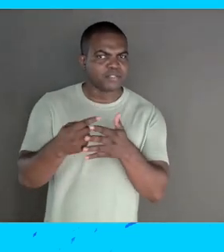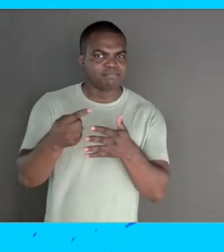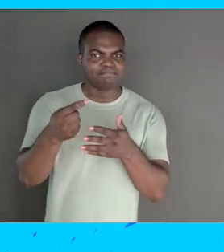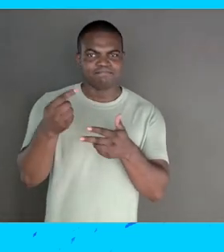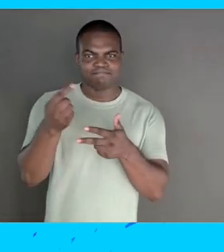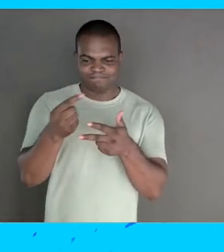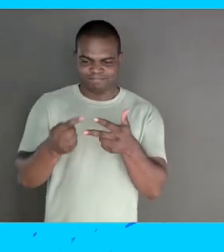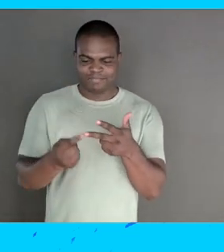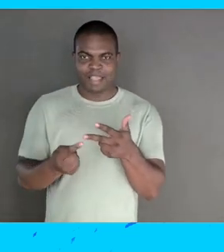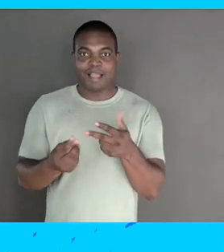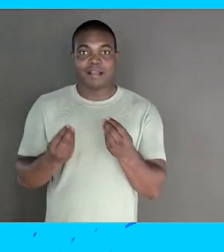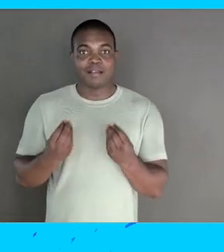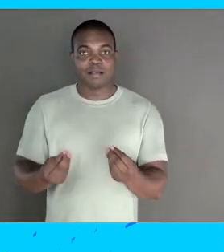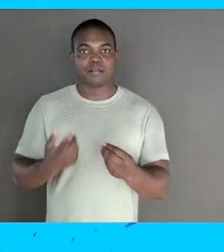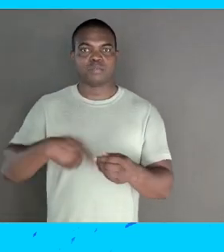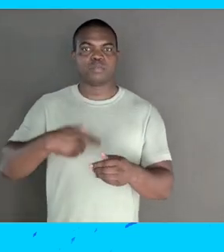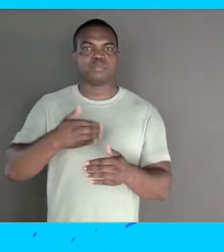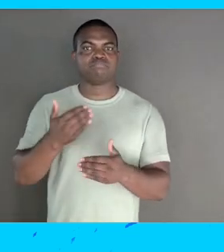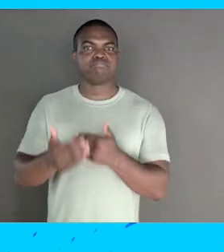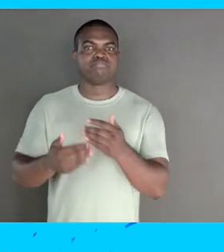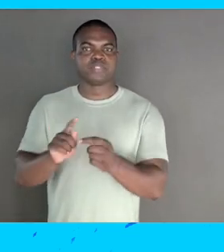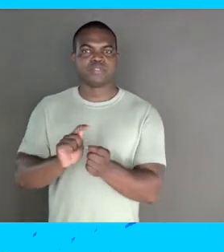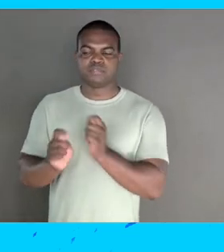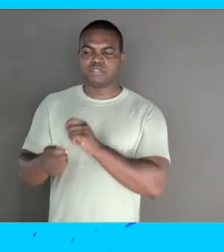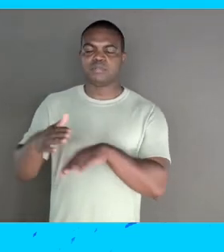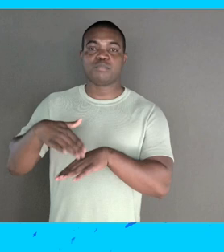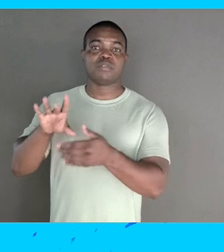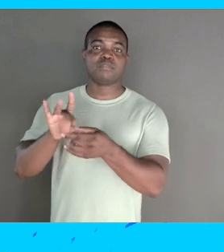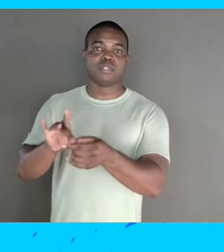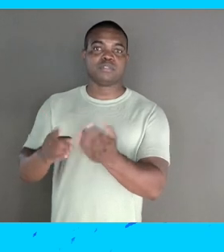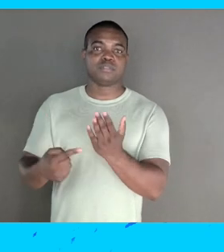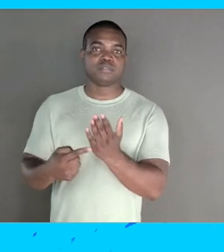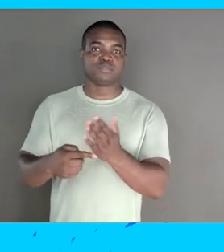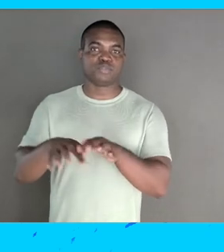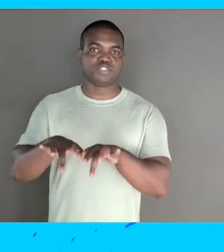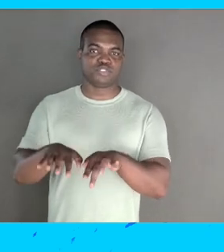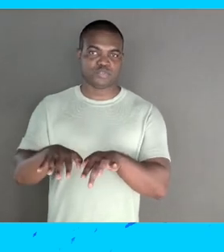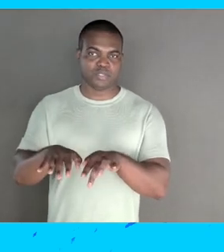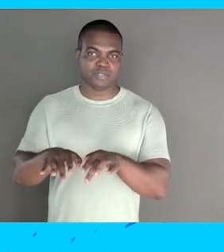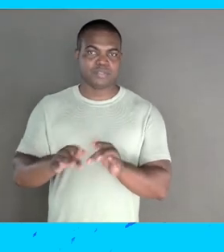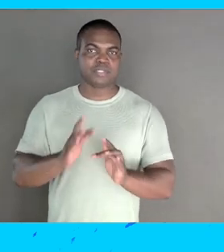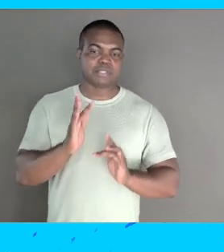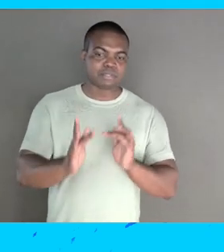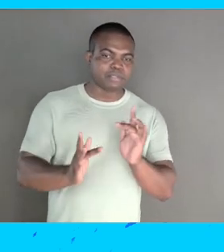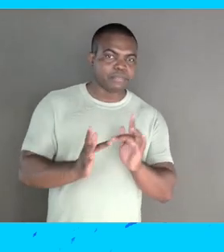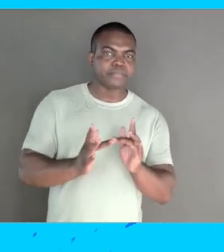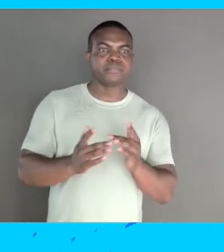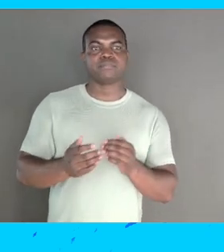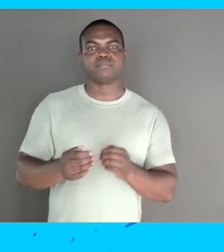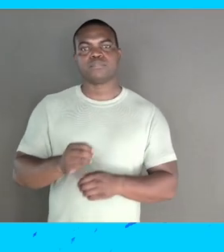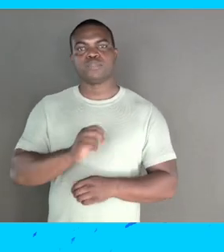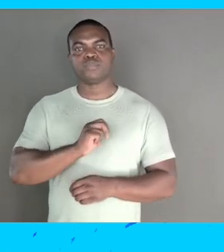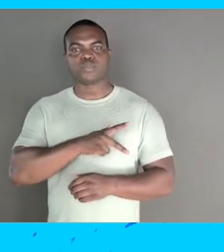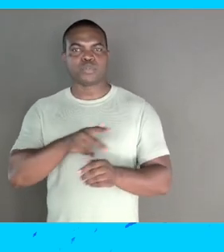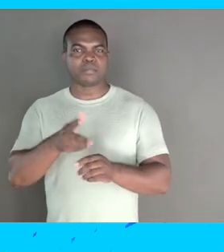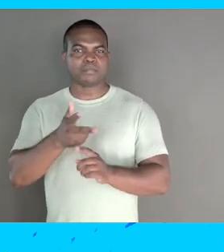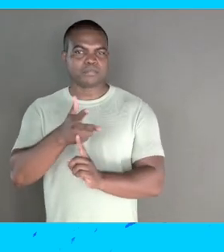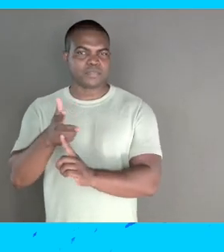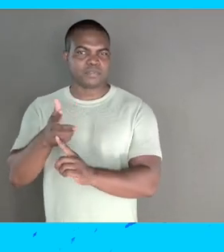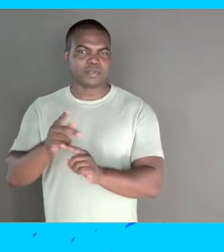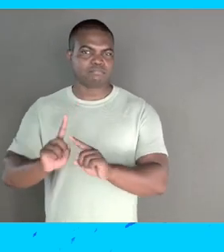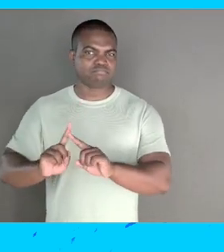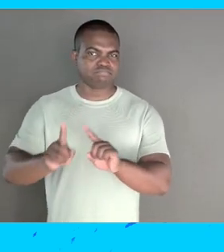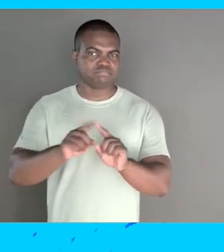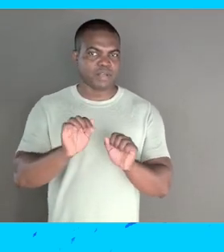technologies, the internet and the social media platforms could provide access to essential mental health care